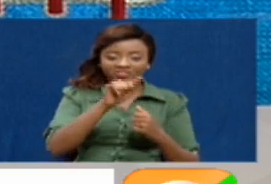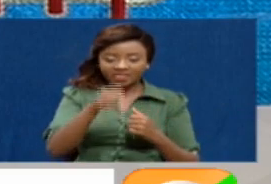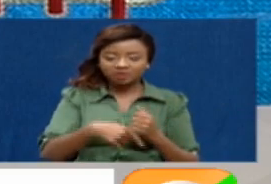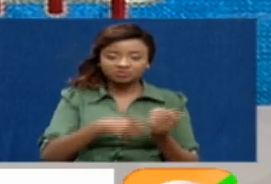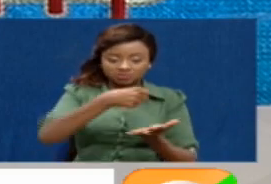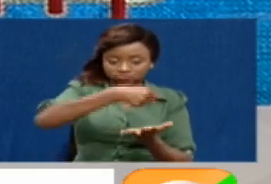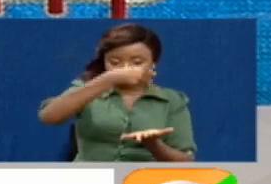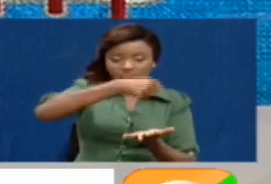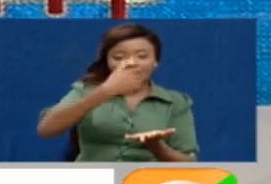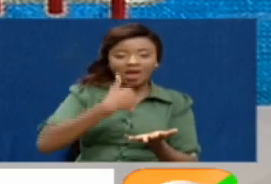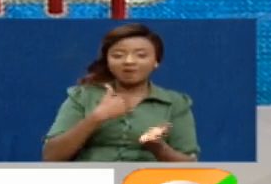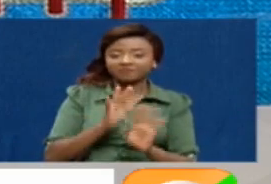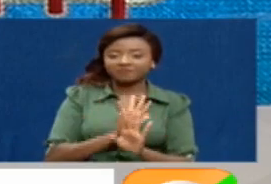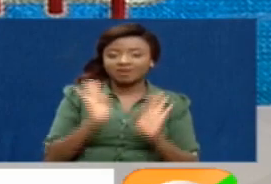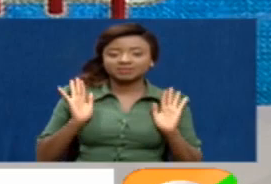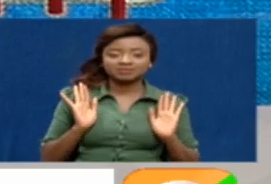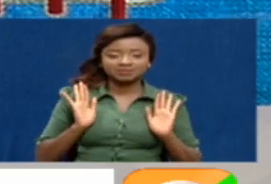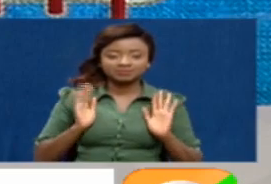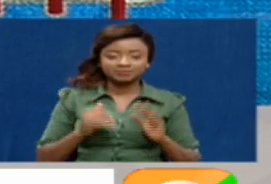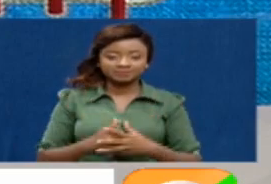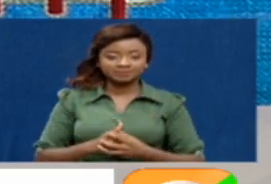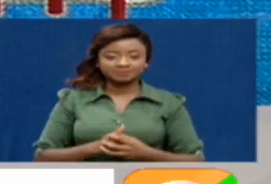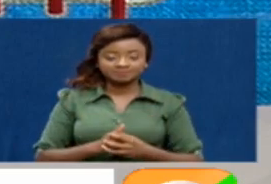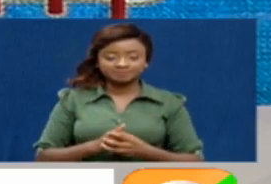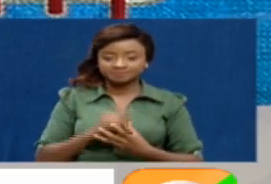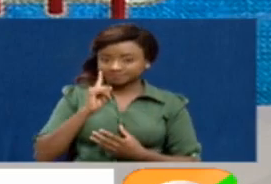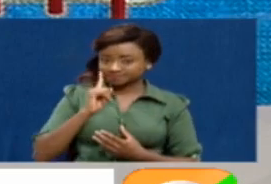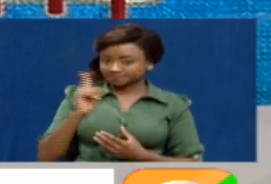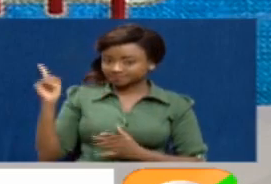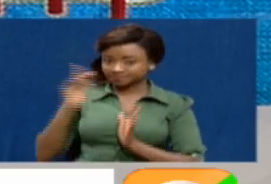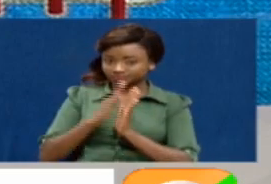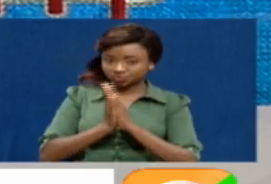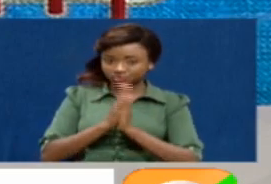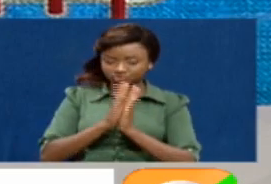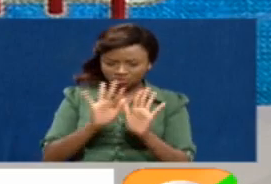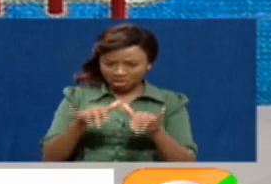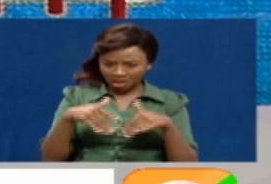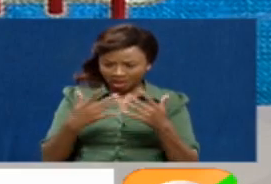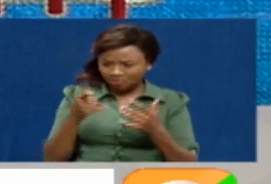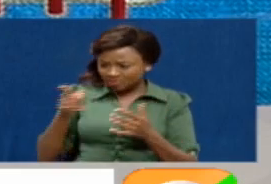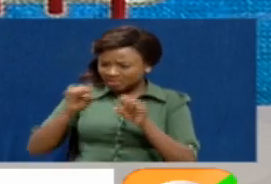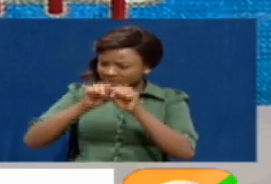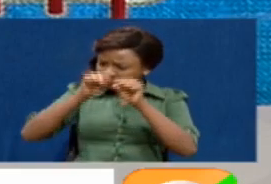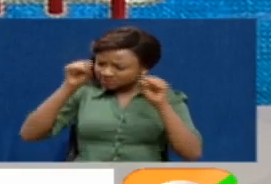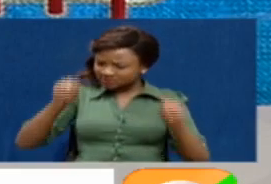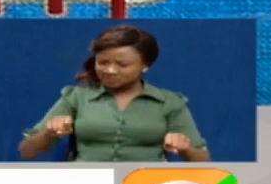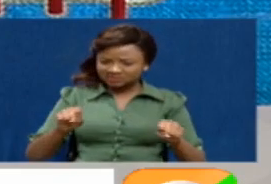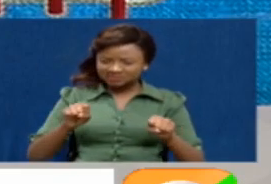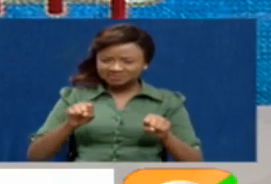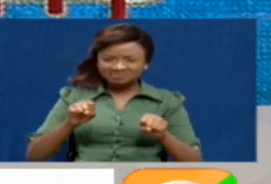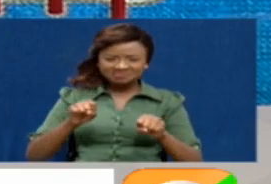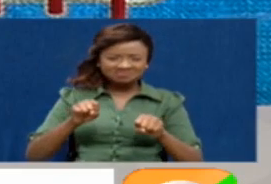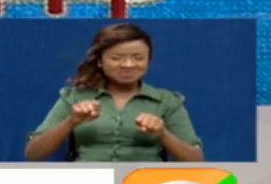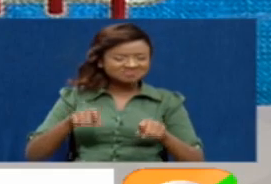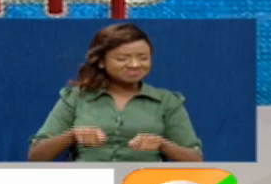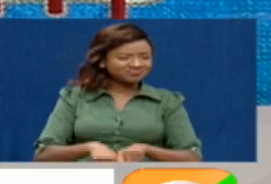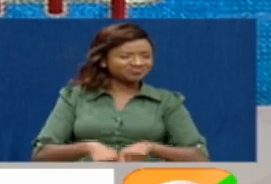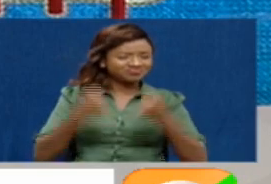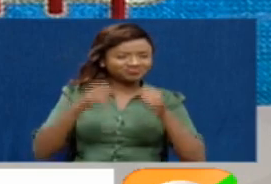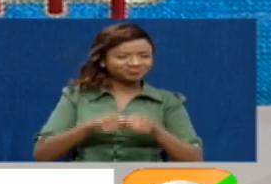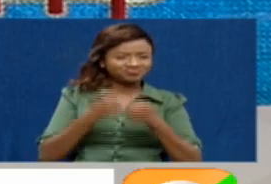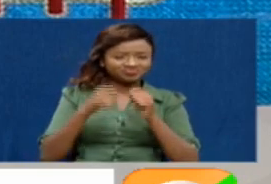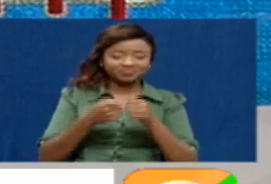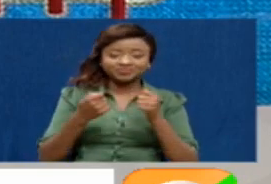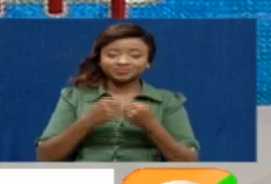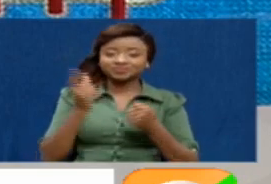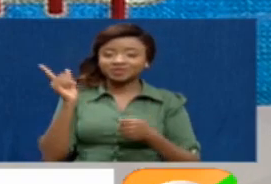164,000 pints in Kenya's blood bank. Our very own Sam Gituku reports of a system that has been perforated, pardon the